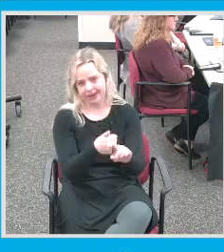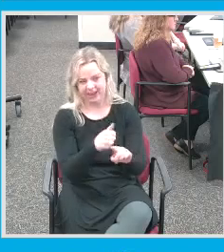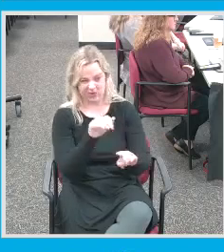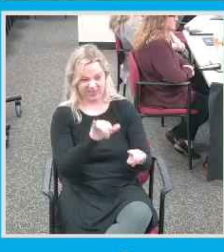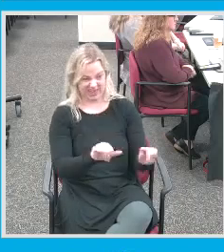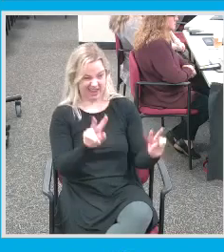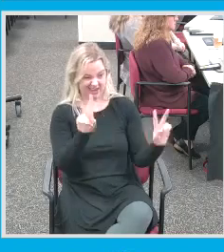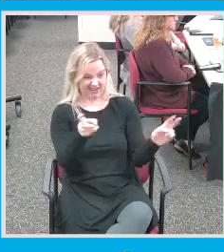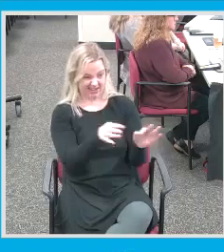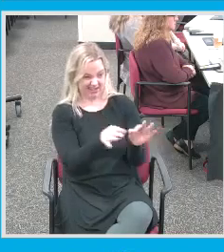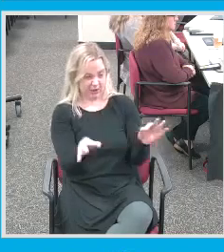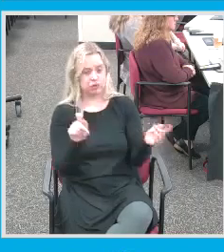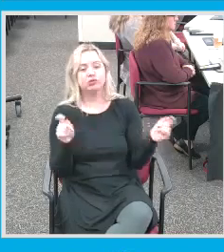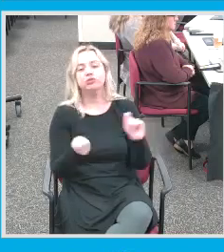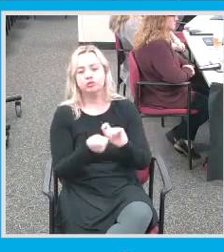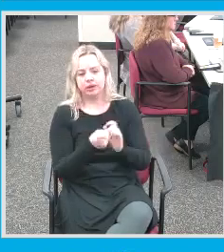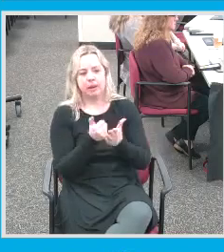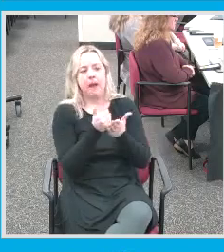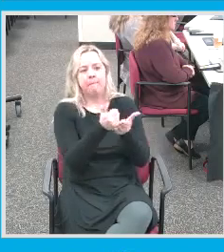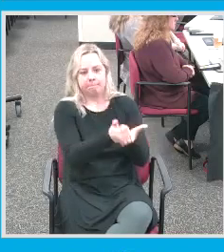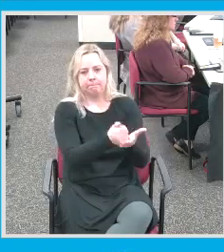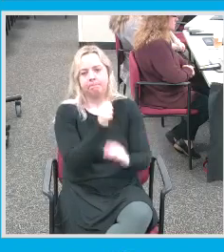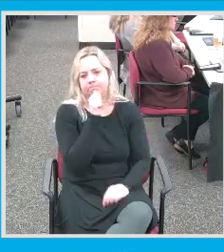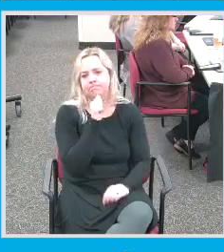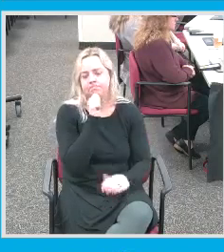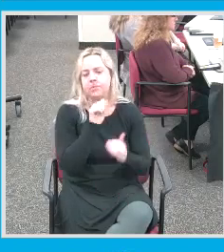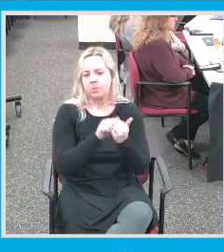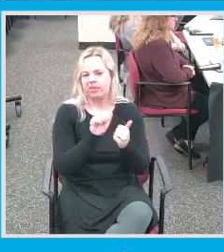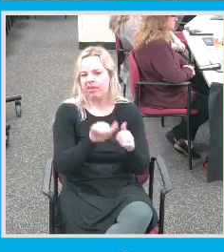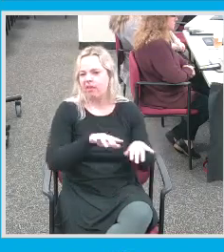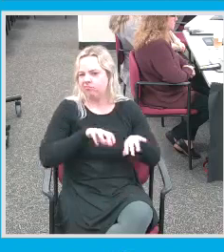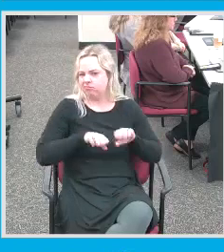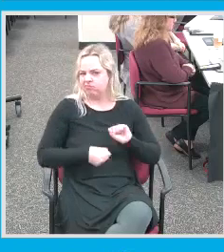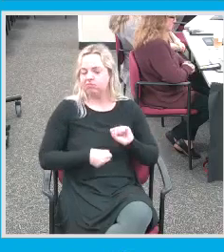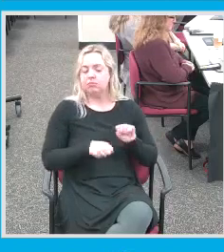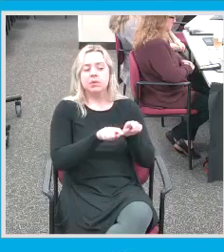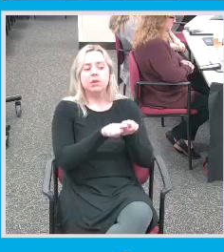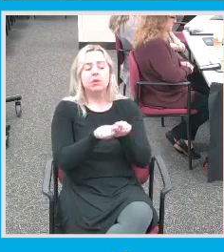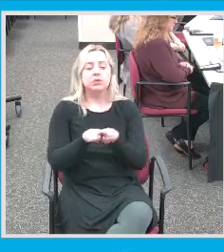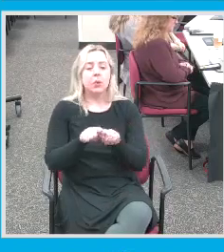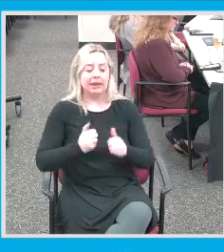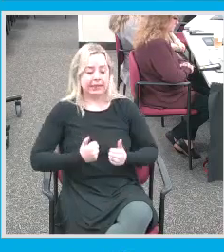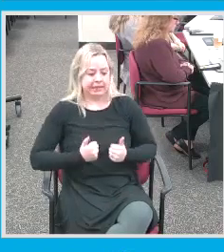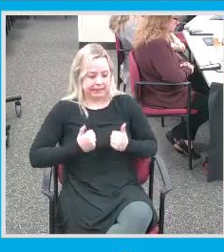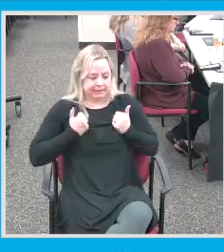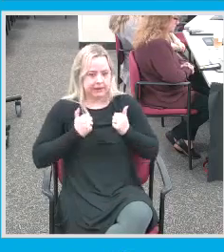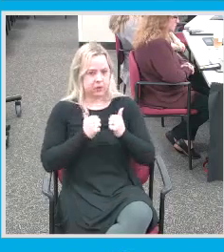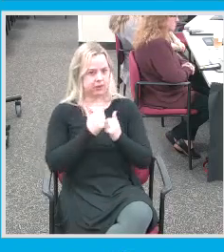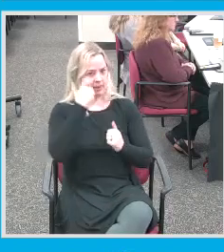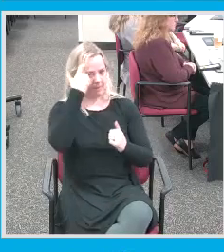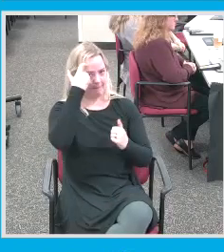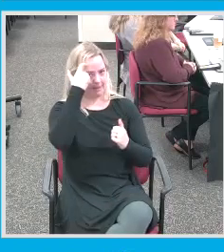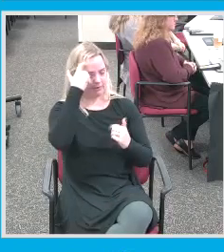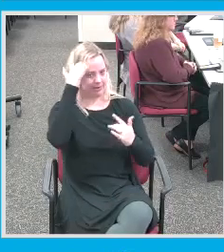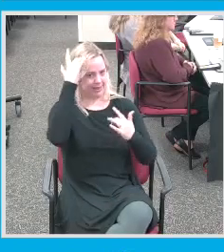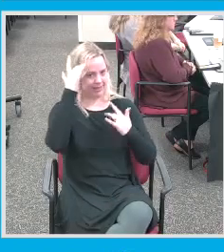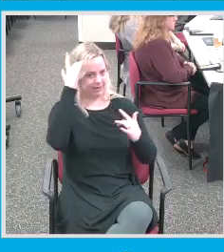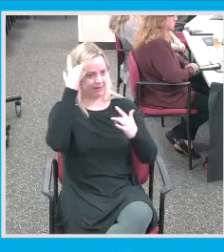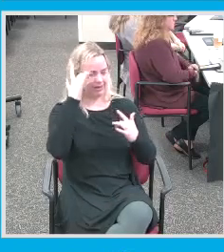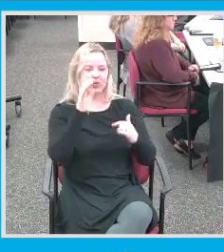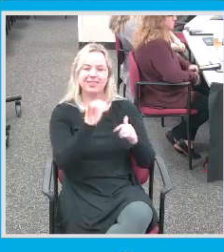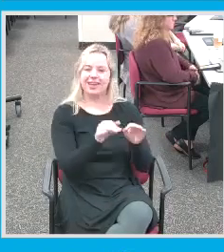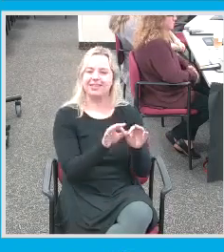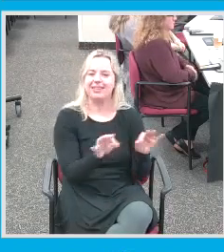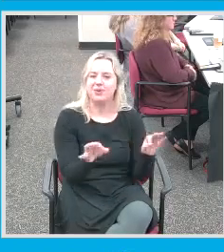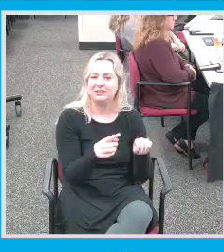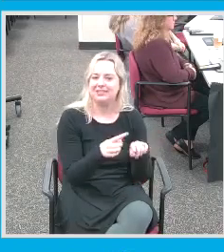that. Another thing is living with a mental illness. Instead of saying, oh, I have a depressed friend, or oh, my friend's anxious,